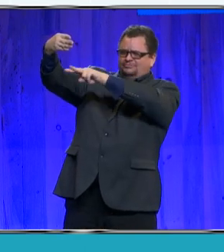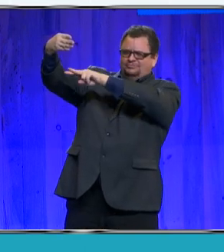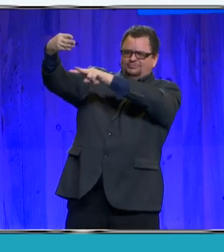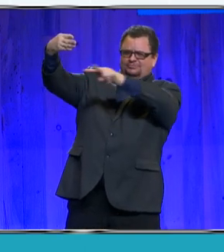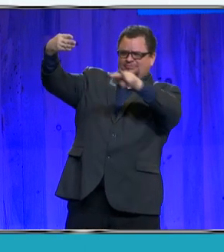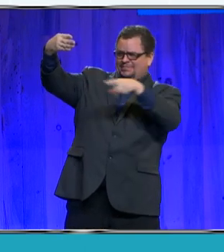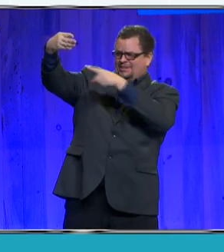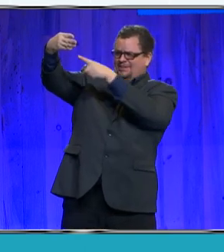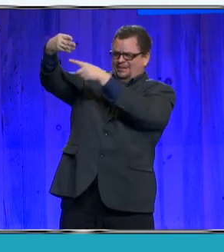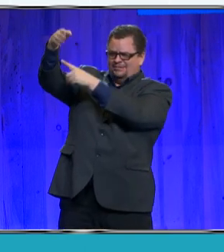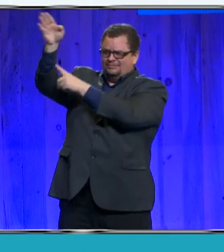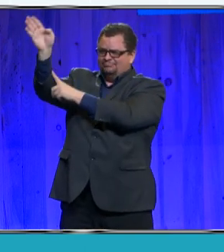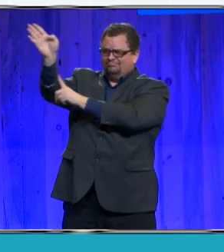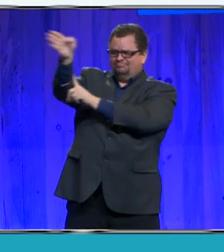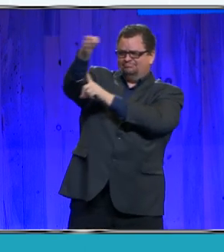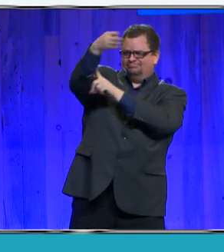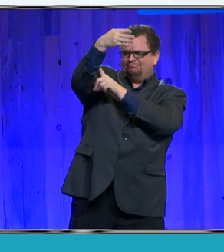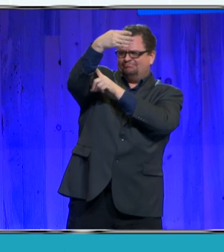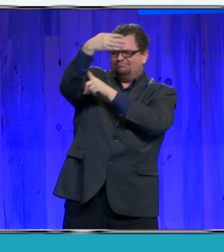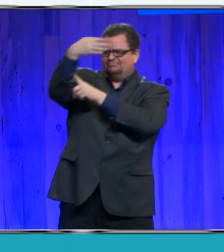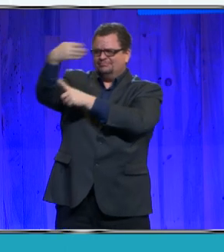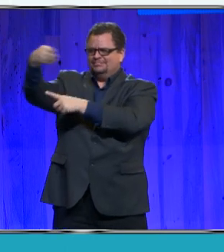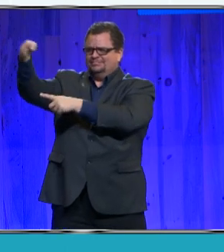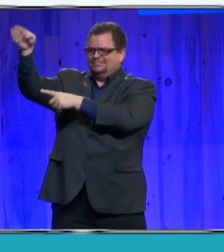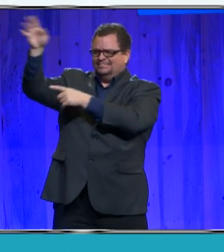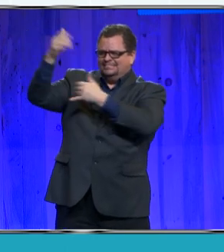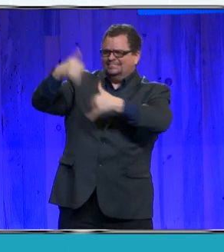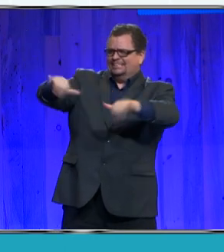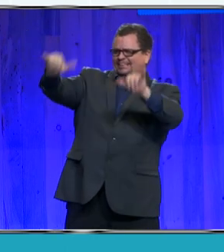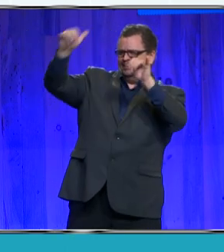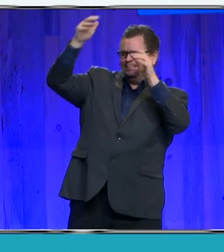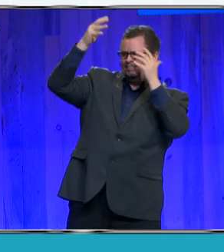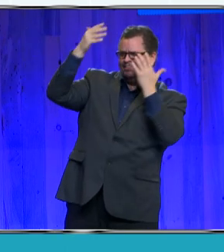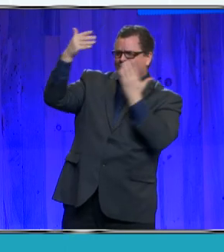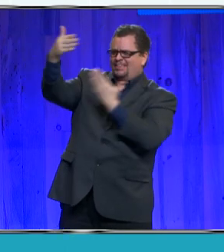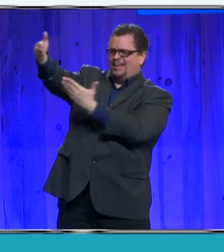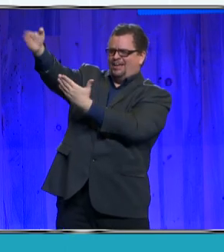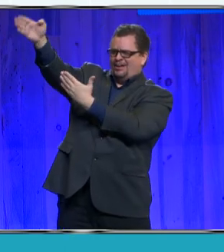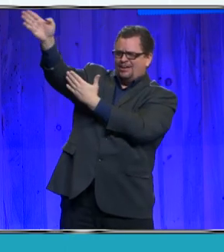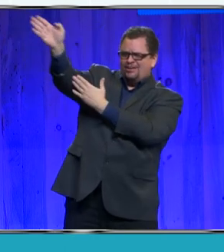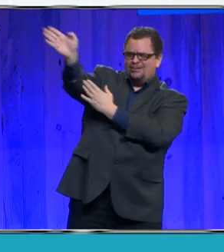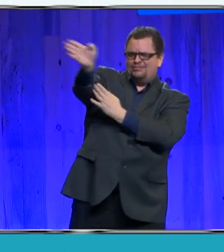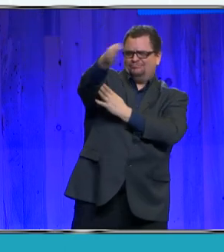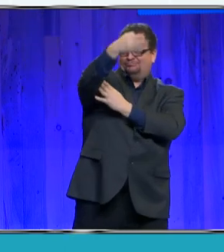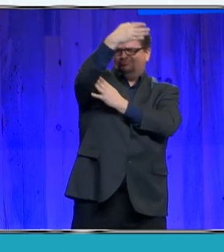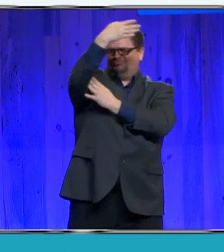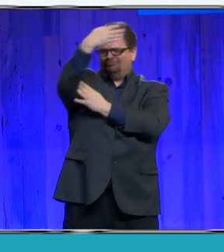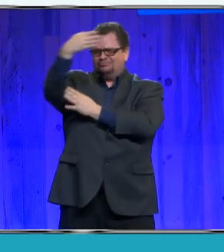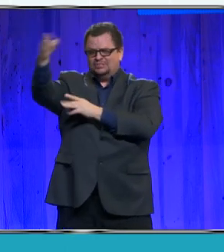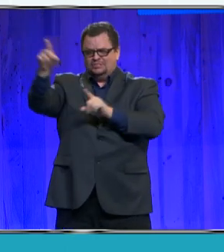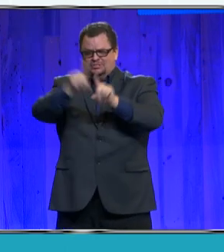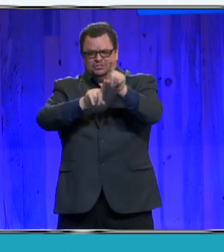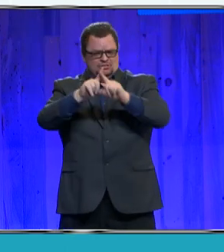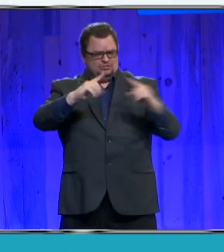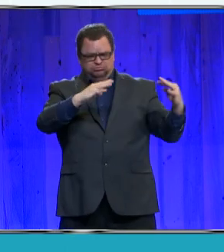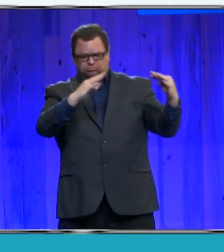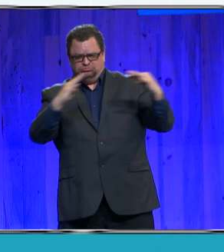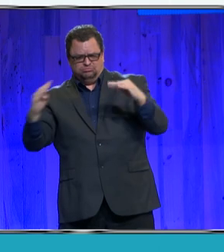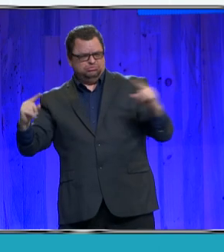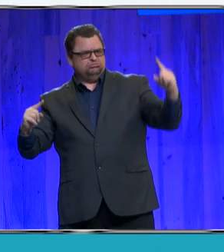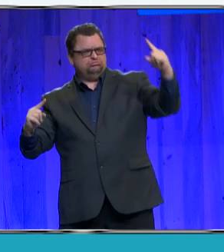gallantly streaming. And the rocket's